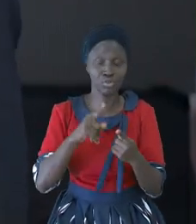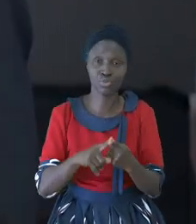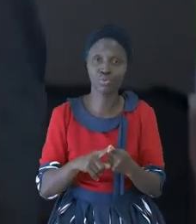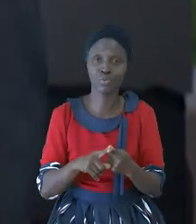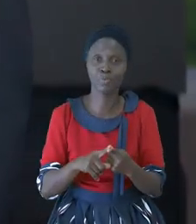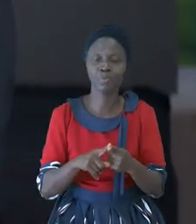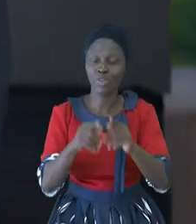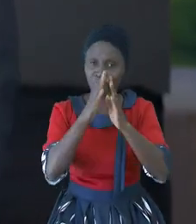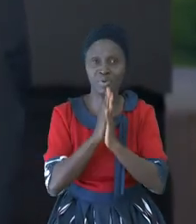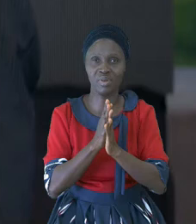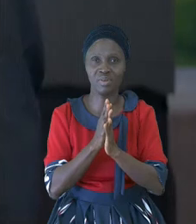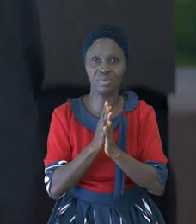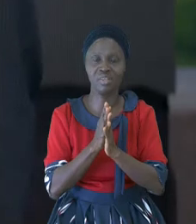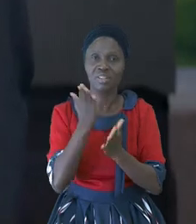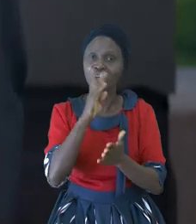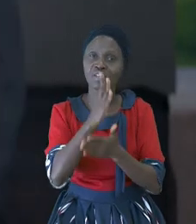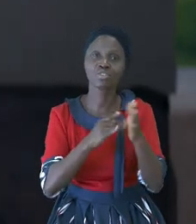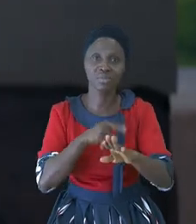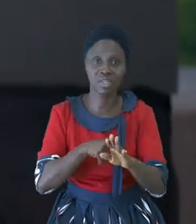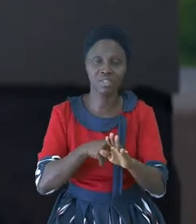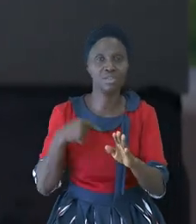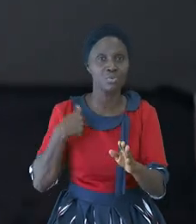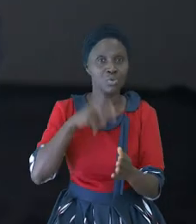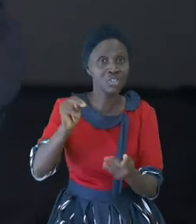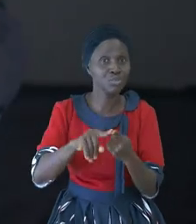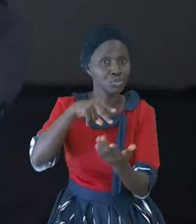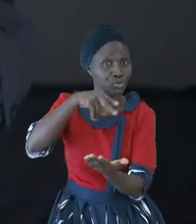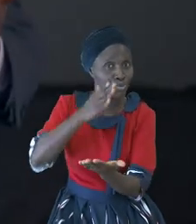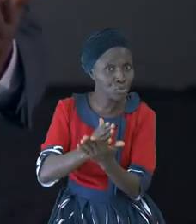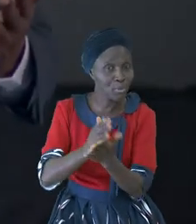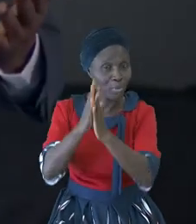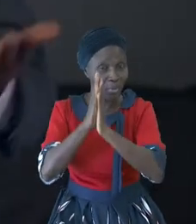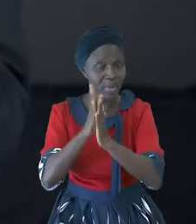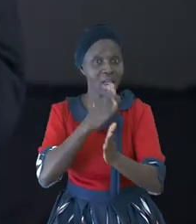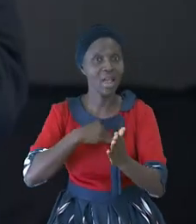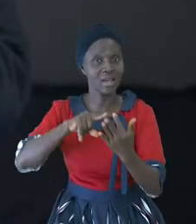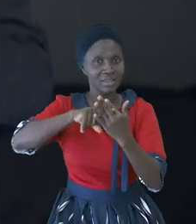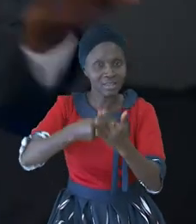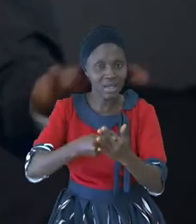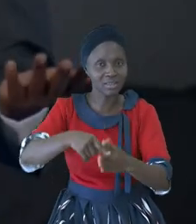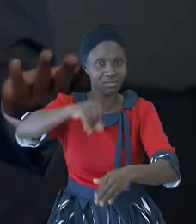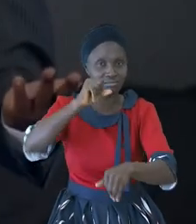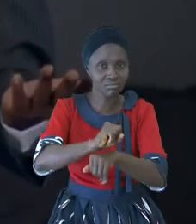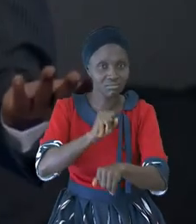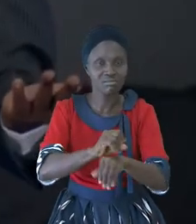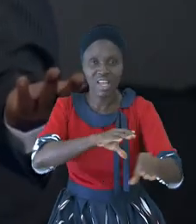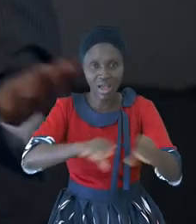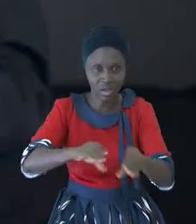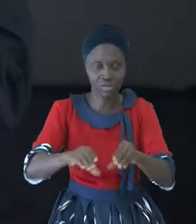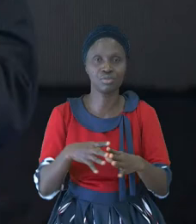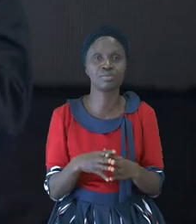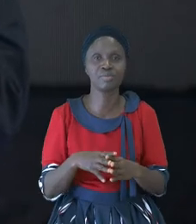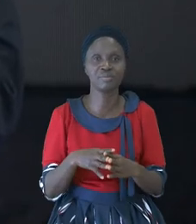start acting. Stretch forth that rod. And he stretched forth the rod, and then the sea parted for